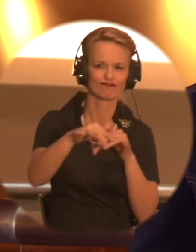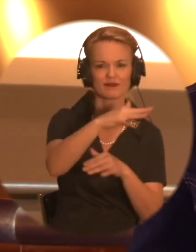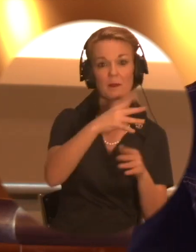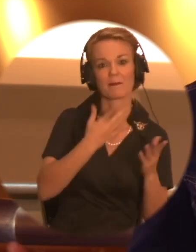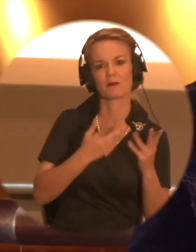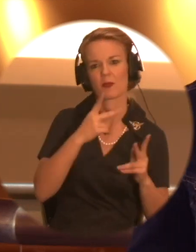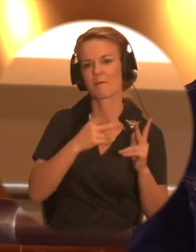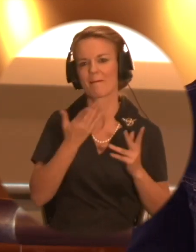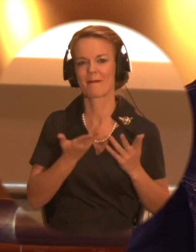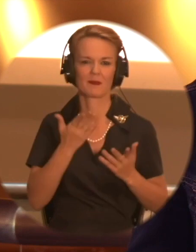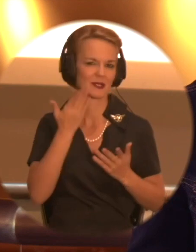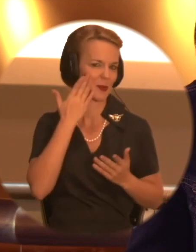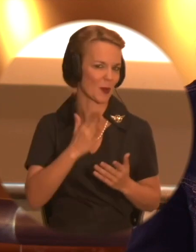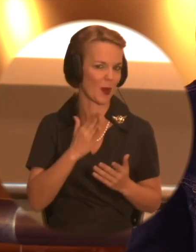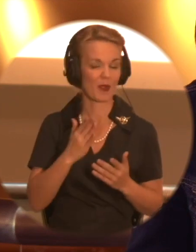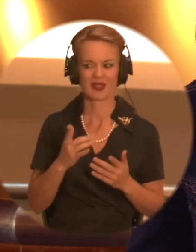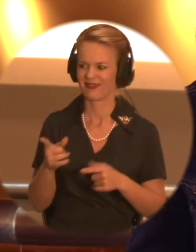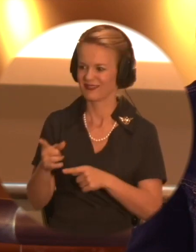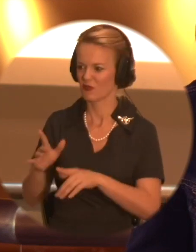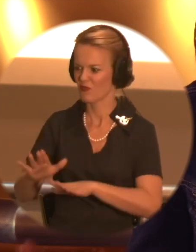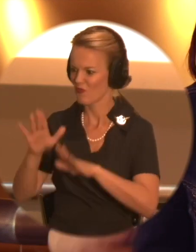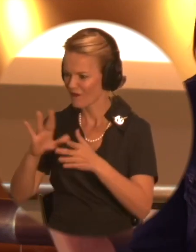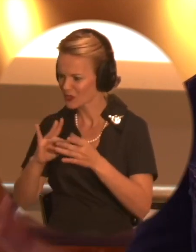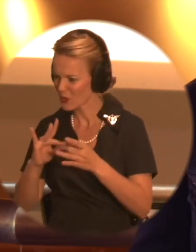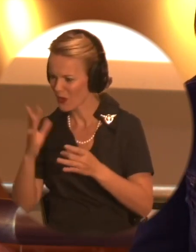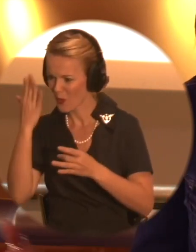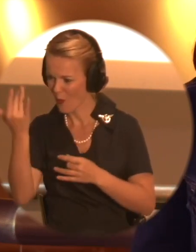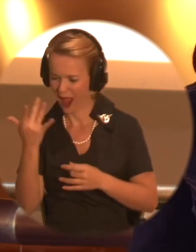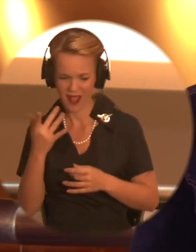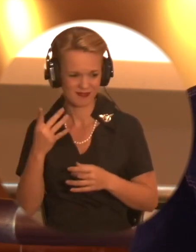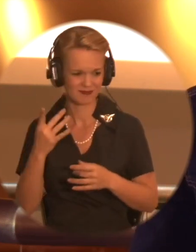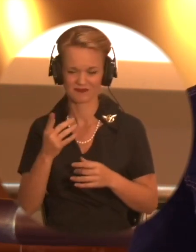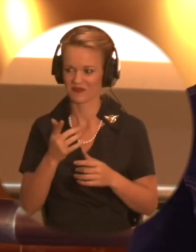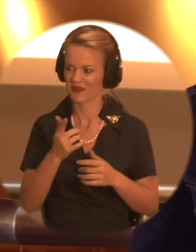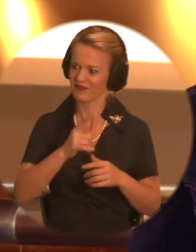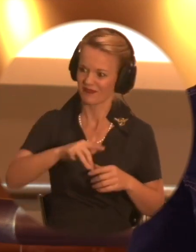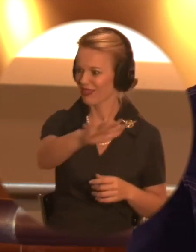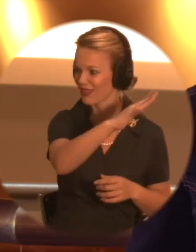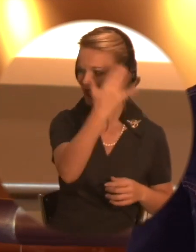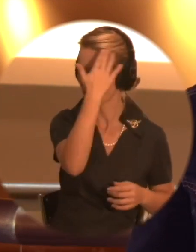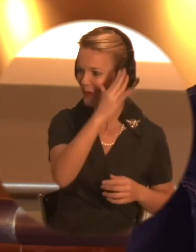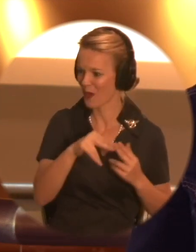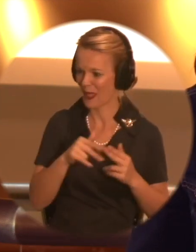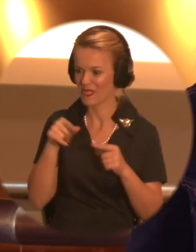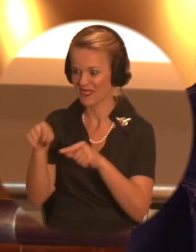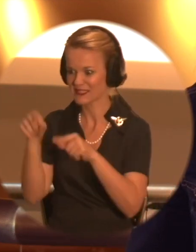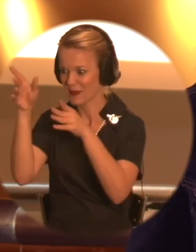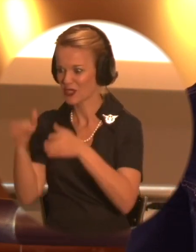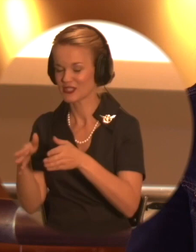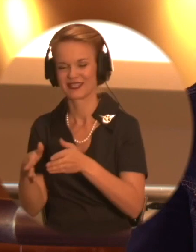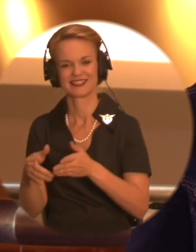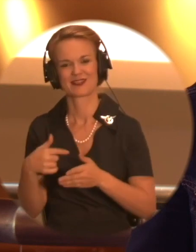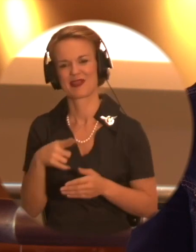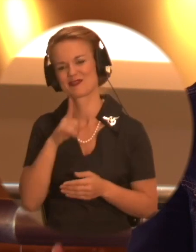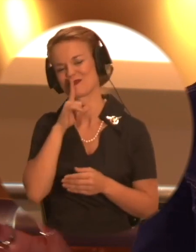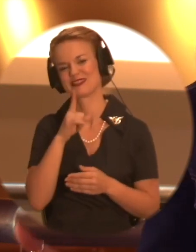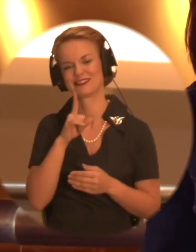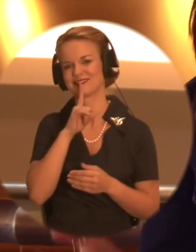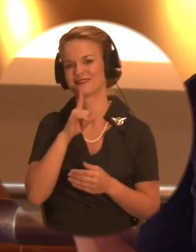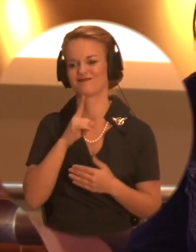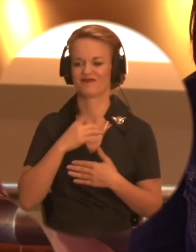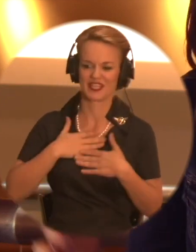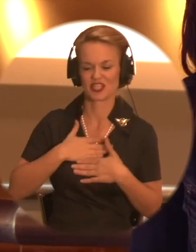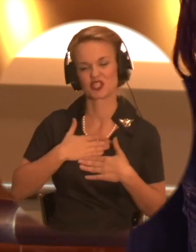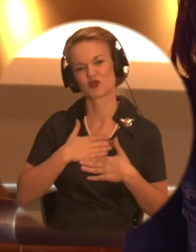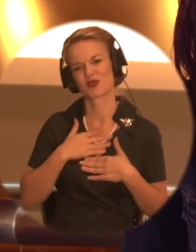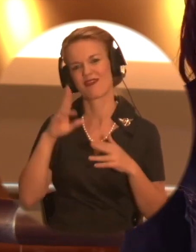and then I'm like, this is a fantastic story. Why hasn't anybody talked about this person? And so that's, I think, what I'm like a nerd for all of the amazing underdogs, and I